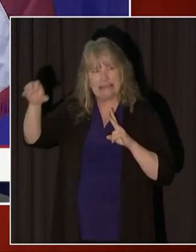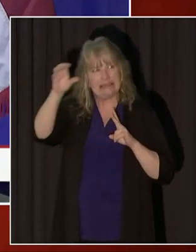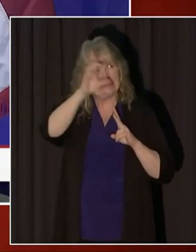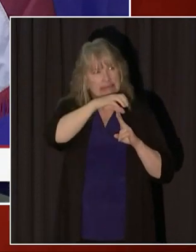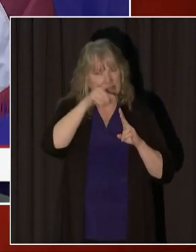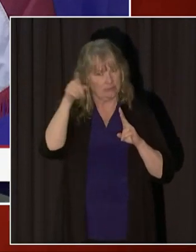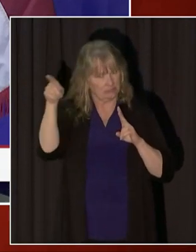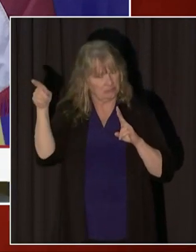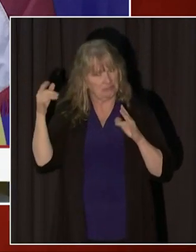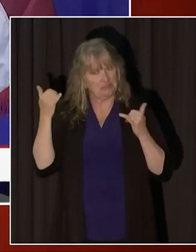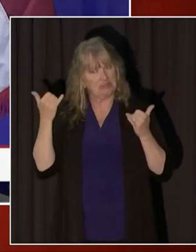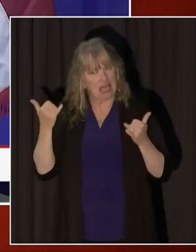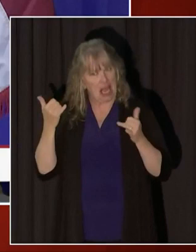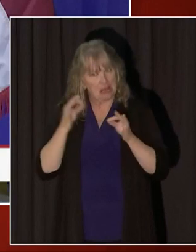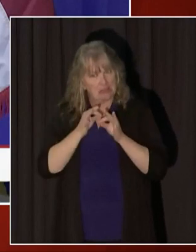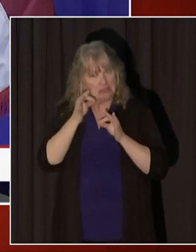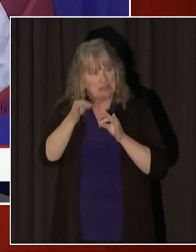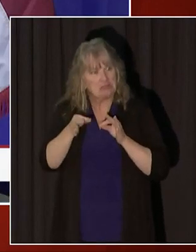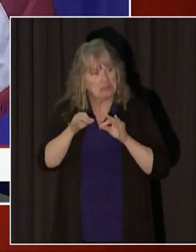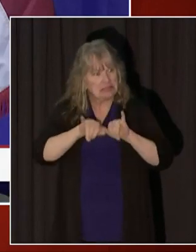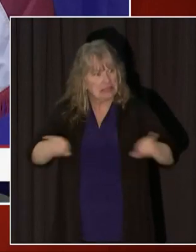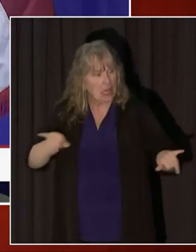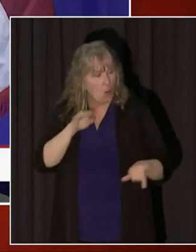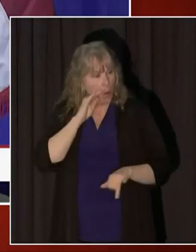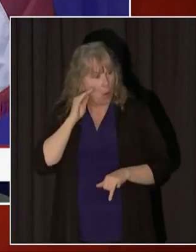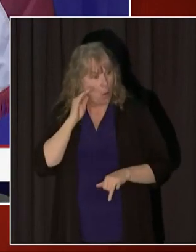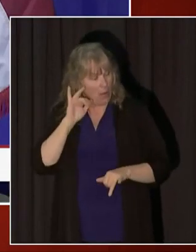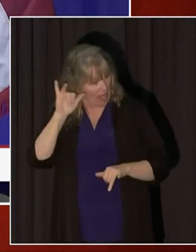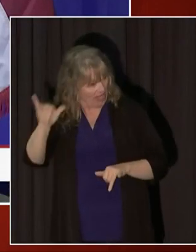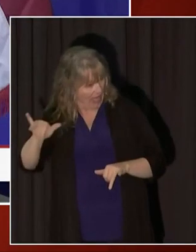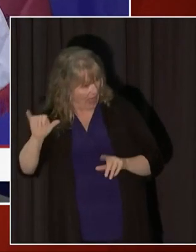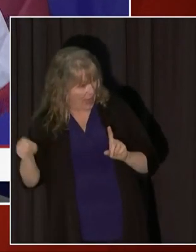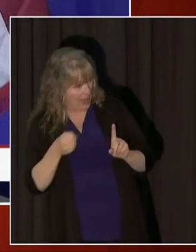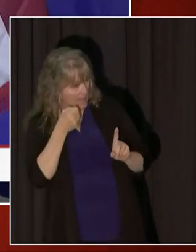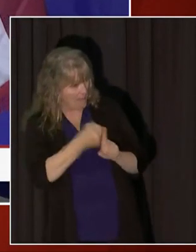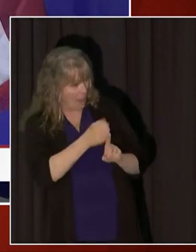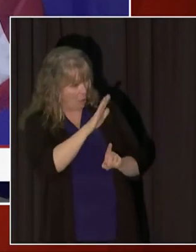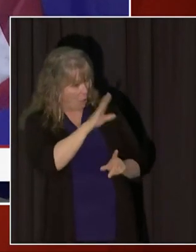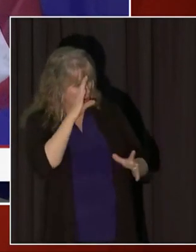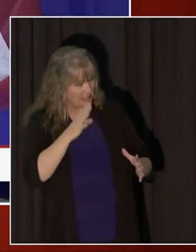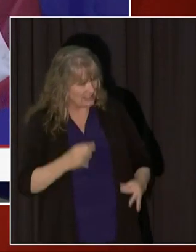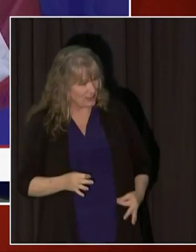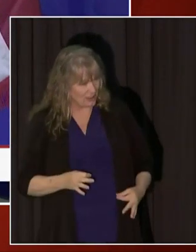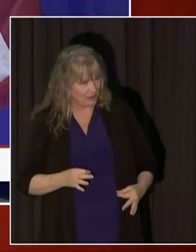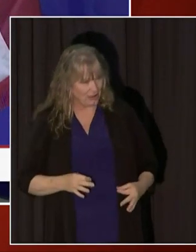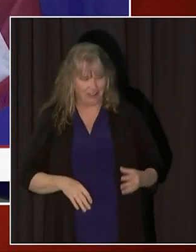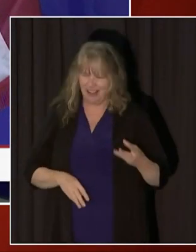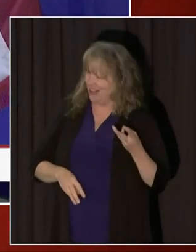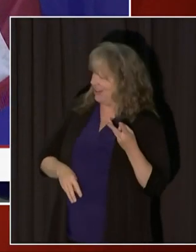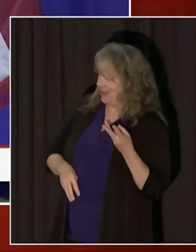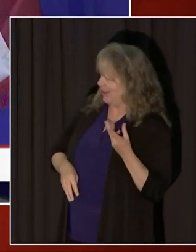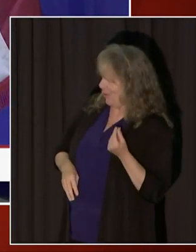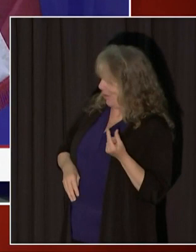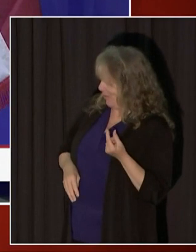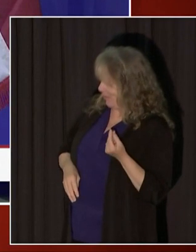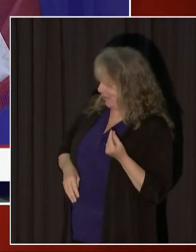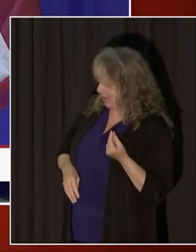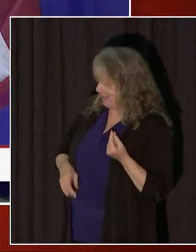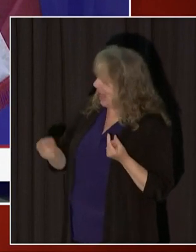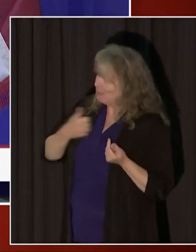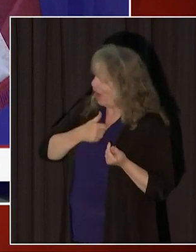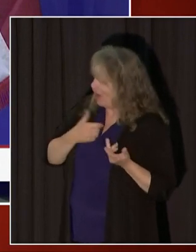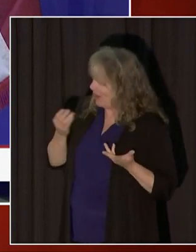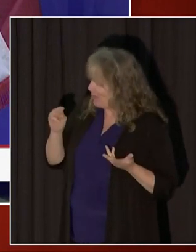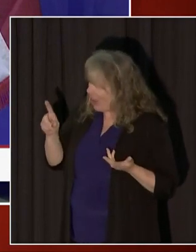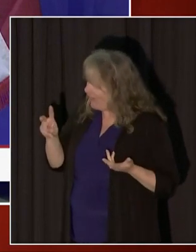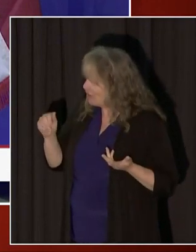their stay-at-home orders, did that impact you at all? Did what? Did the Maryland and Virginia, I'm sorry.